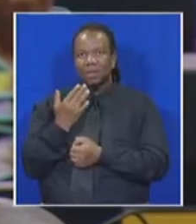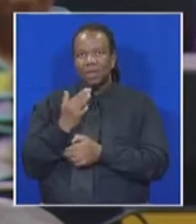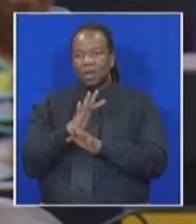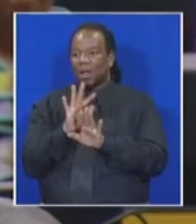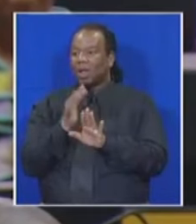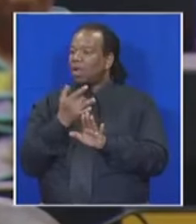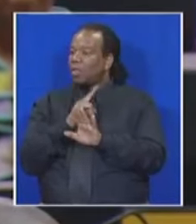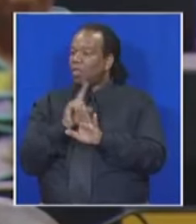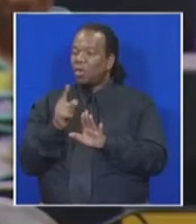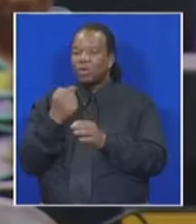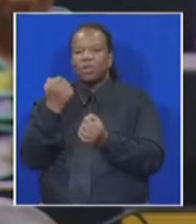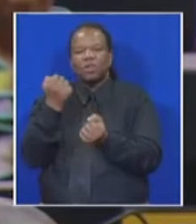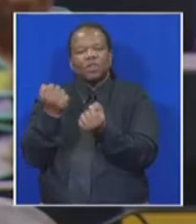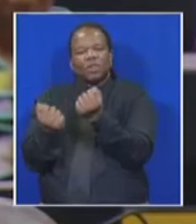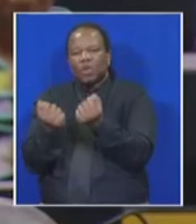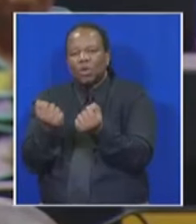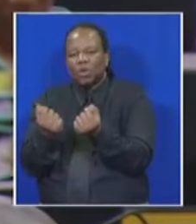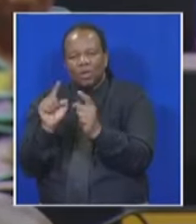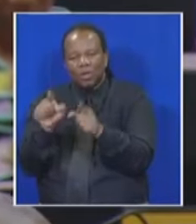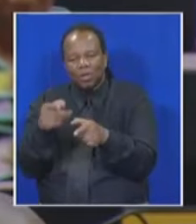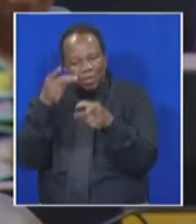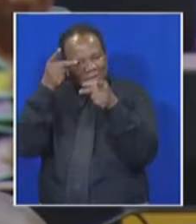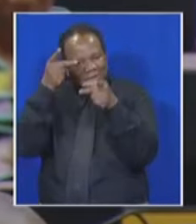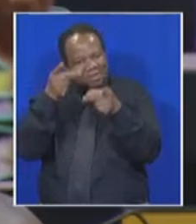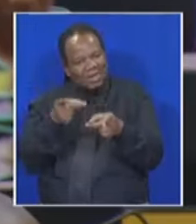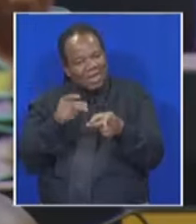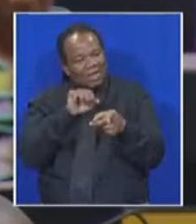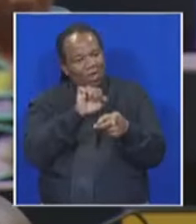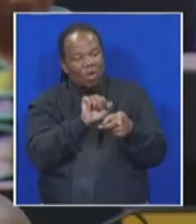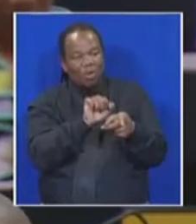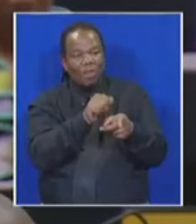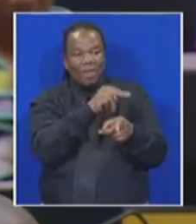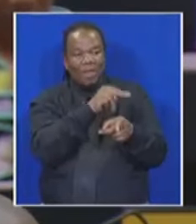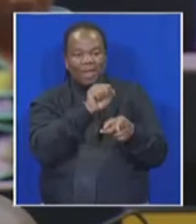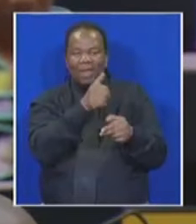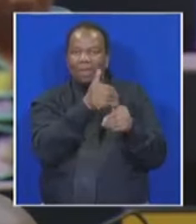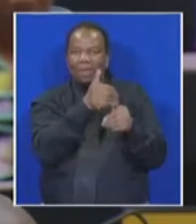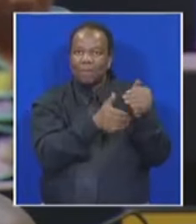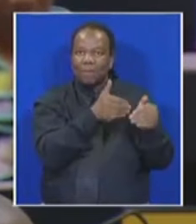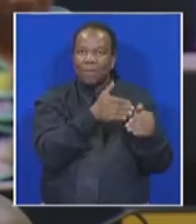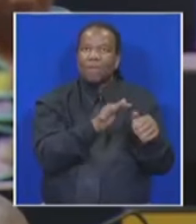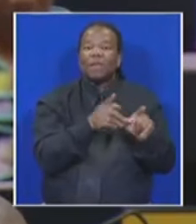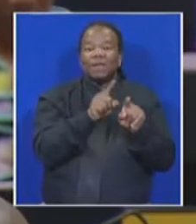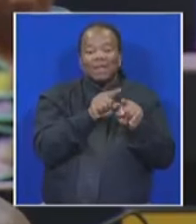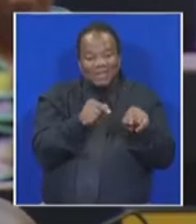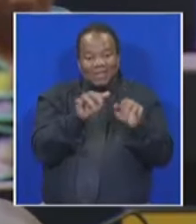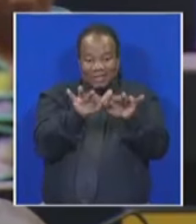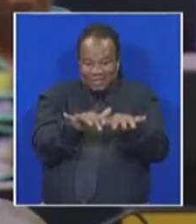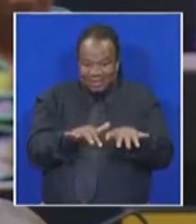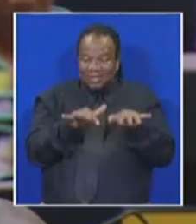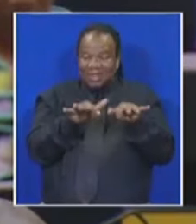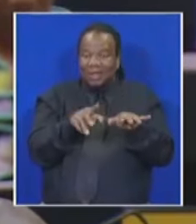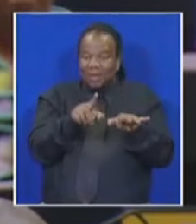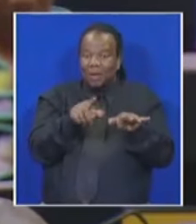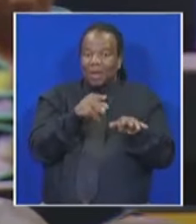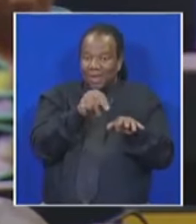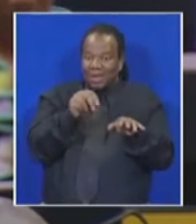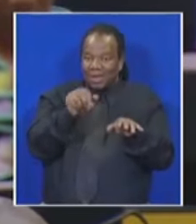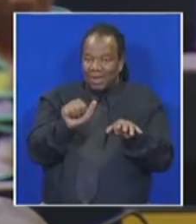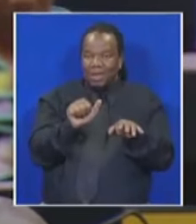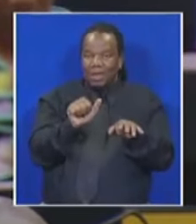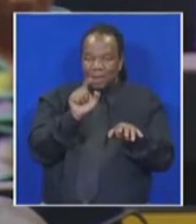to decide on the procedure of the House. That means that it's up to the House to decide on its own procedure with regard to